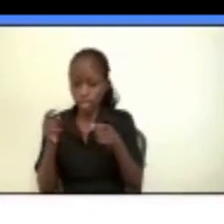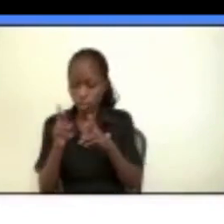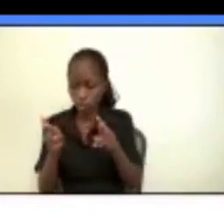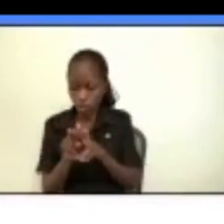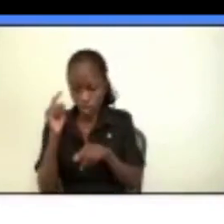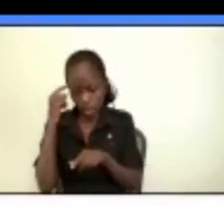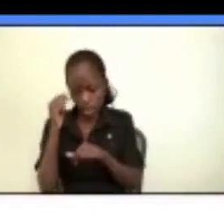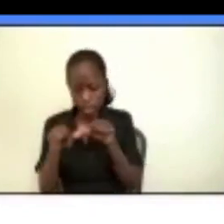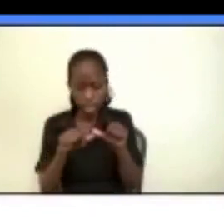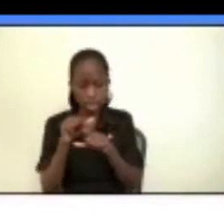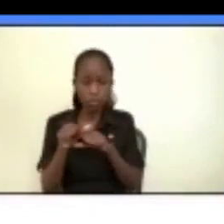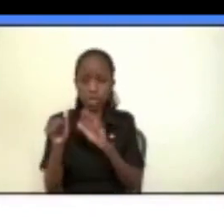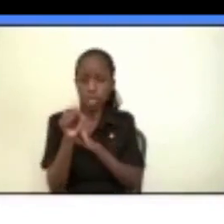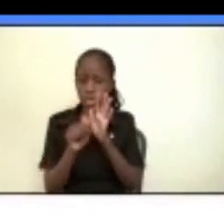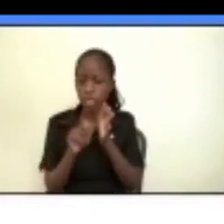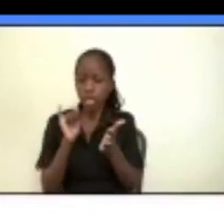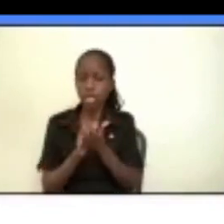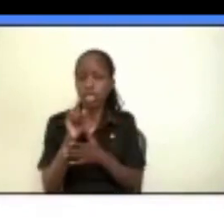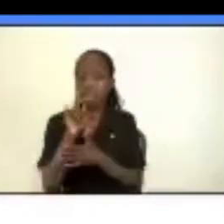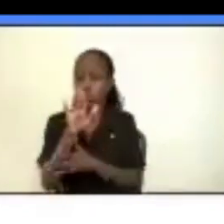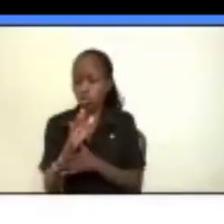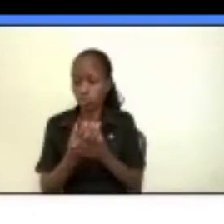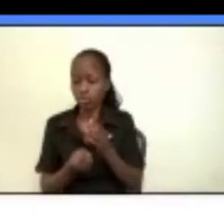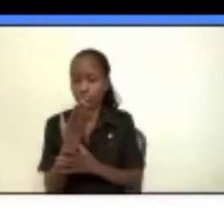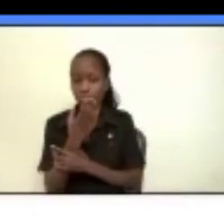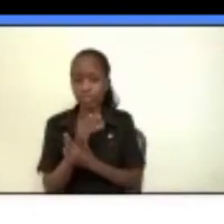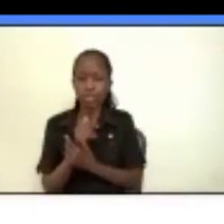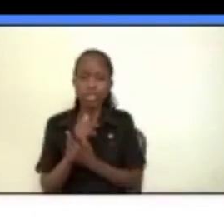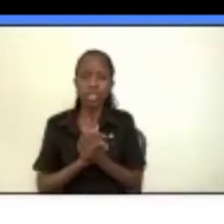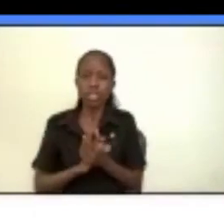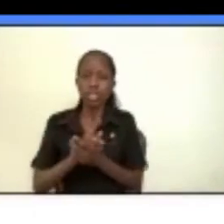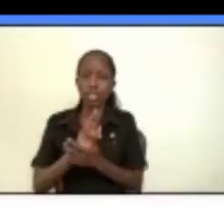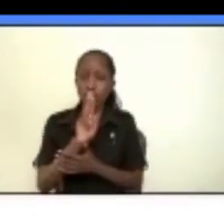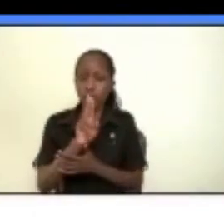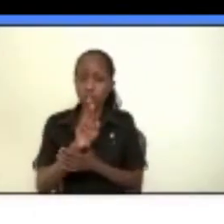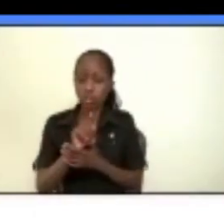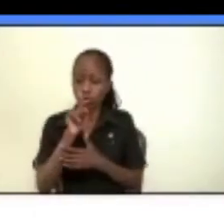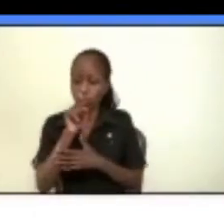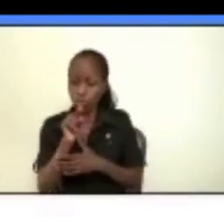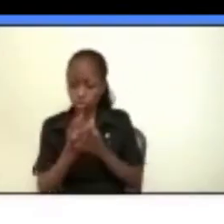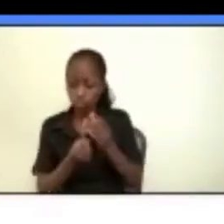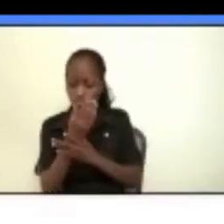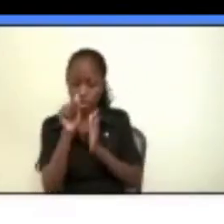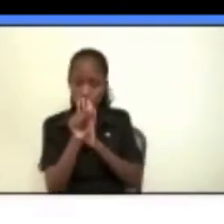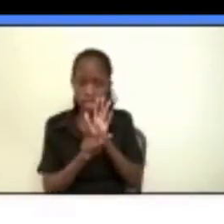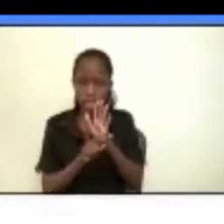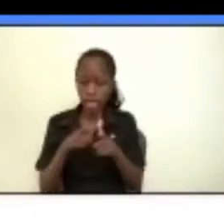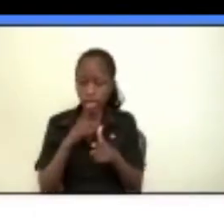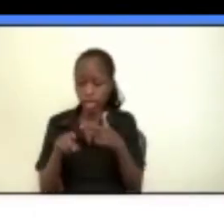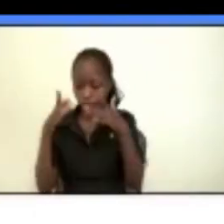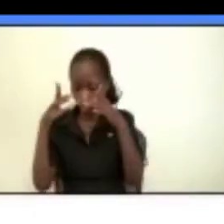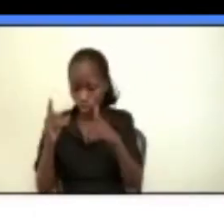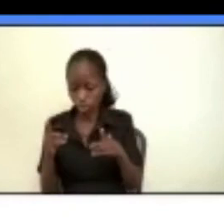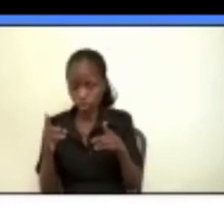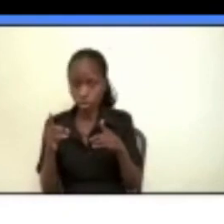about the agenda that you are setting. You set the agenda, you get to decide, which I think is a